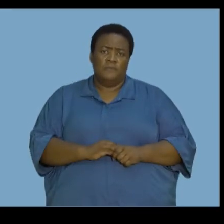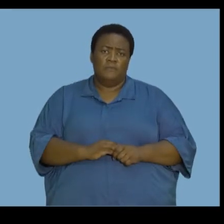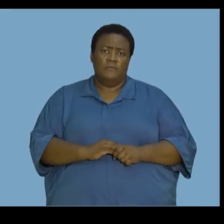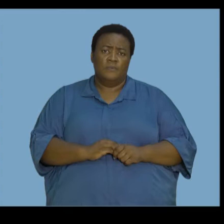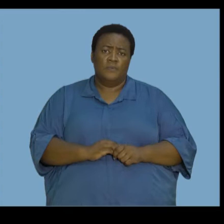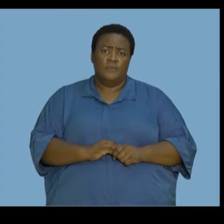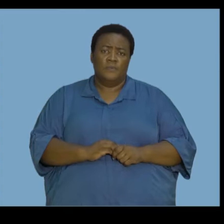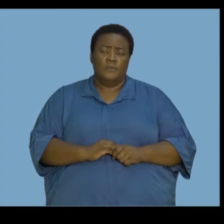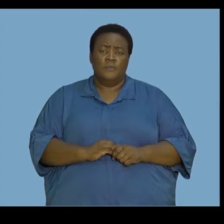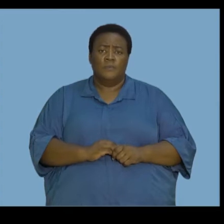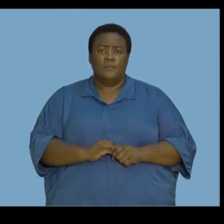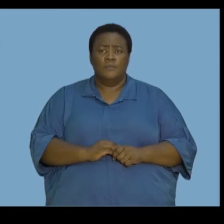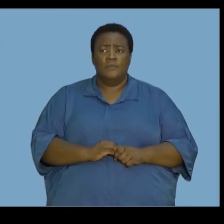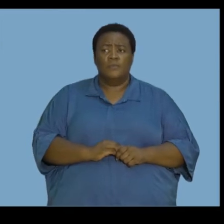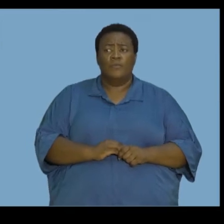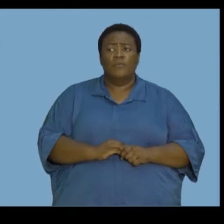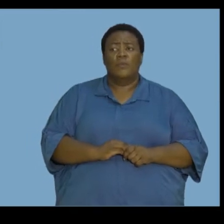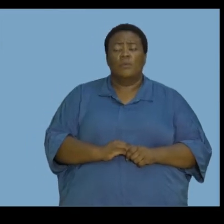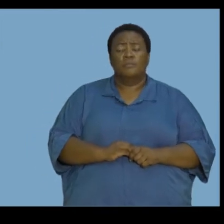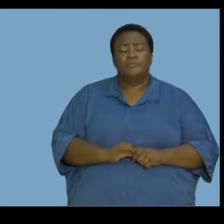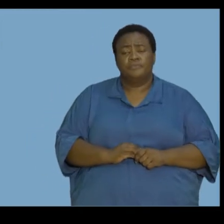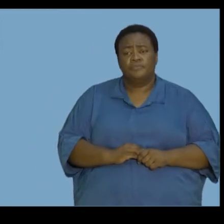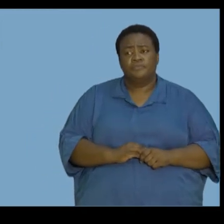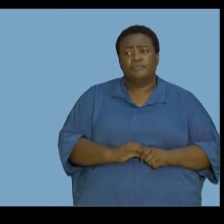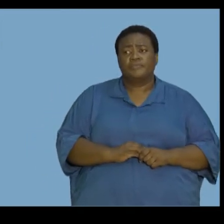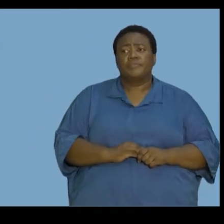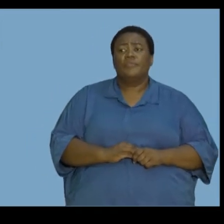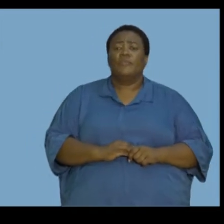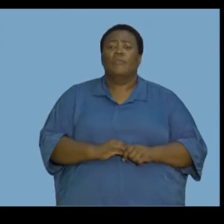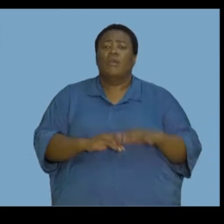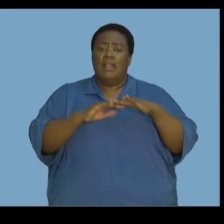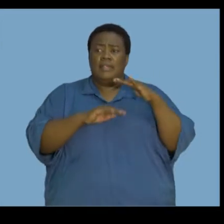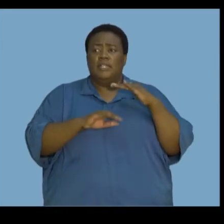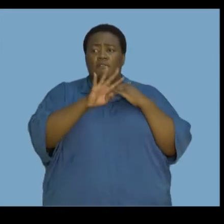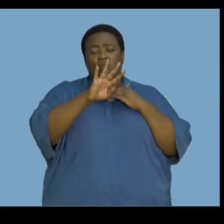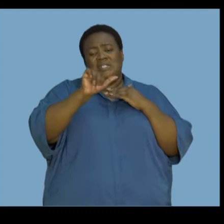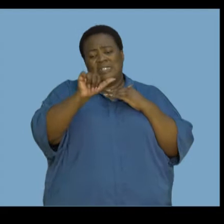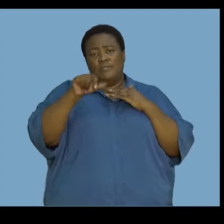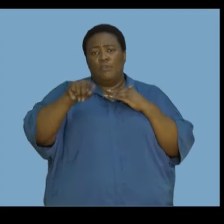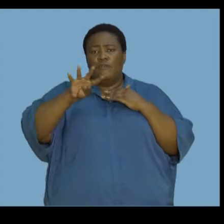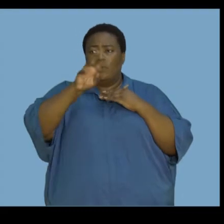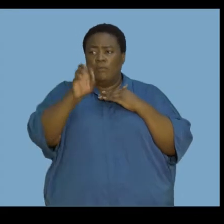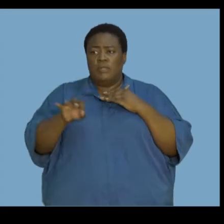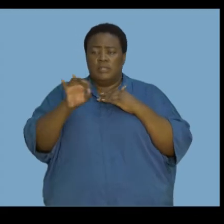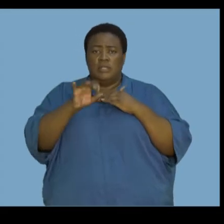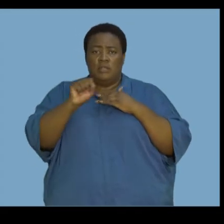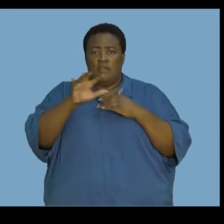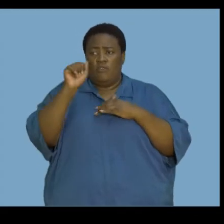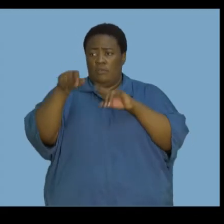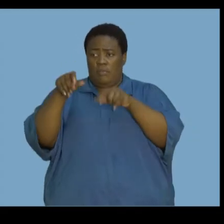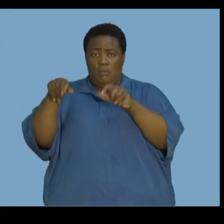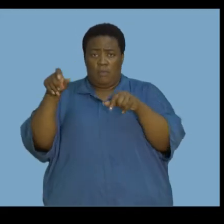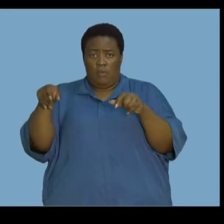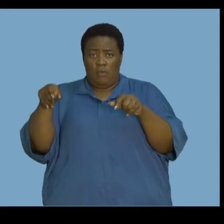of the availability of water to people. Okay, less than 46.4% of South Africans' households